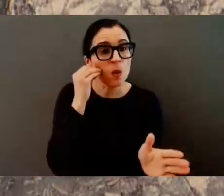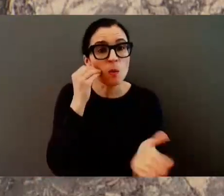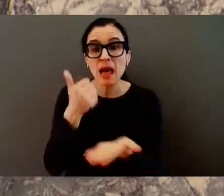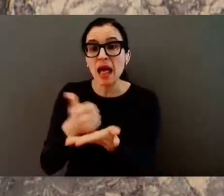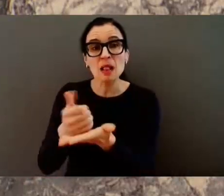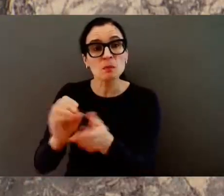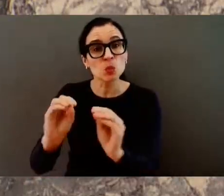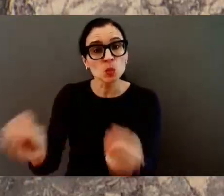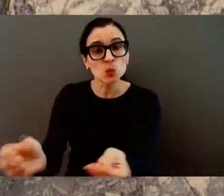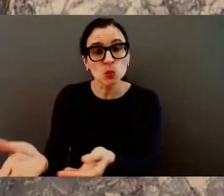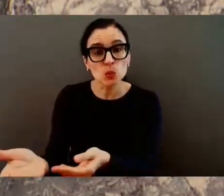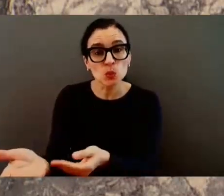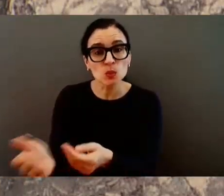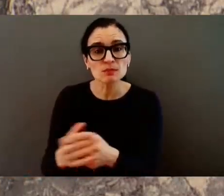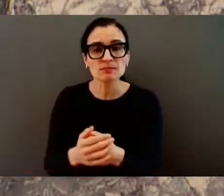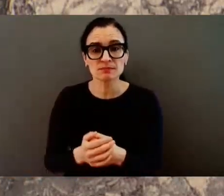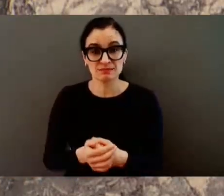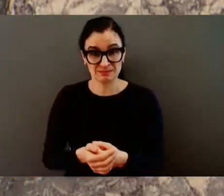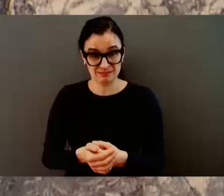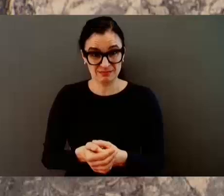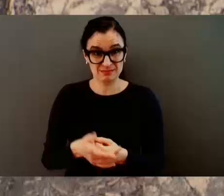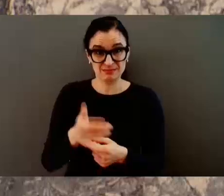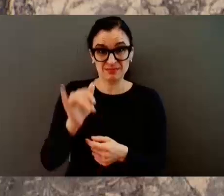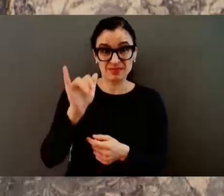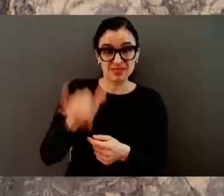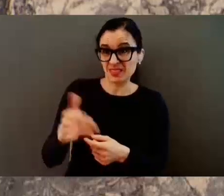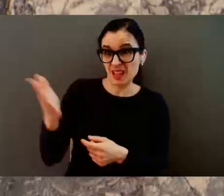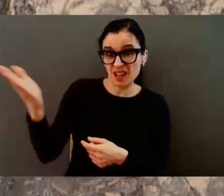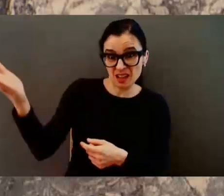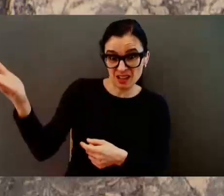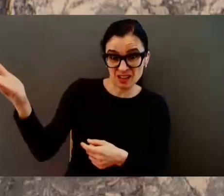government calls a working and successful healthcare system?